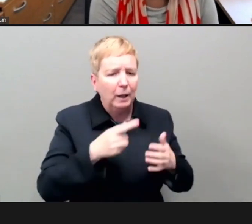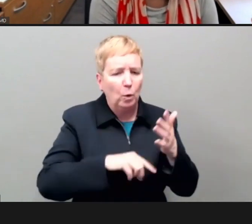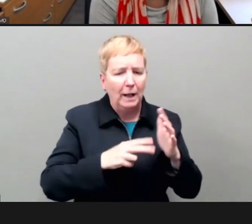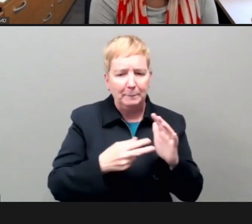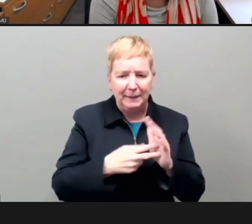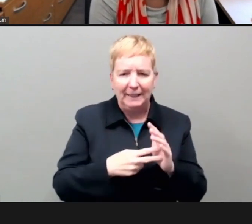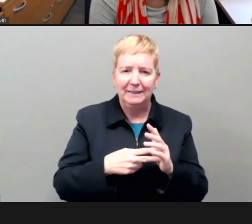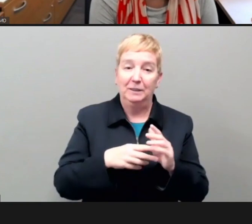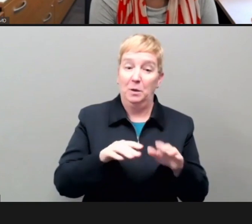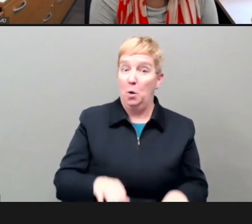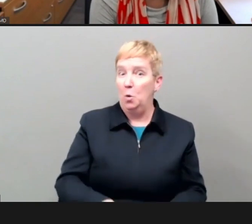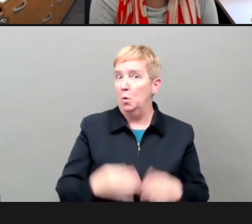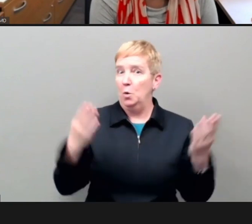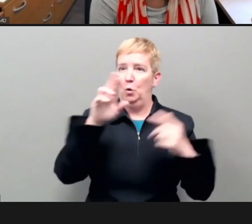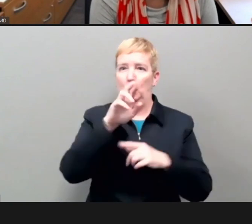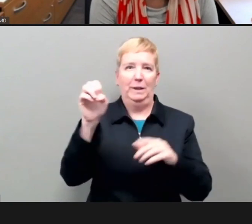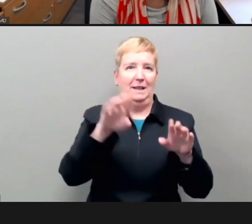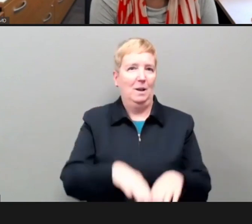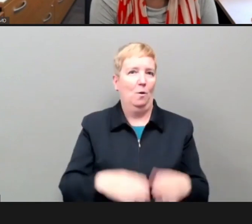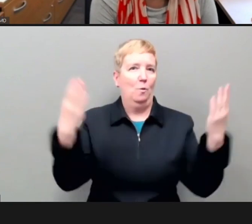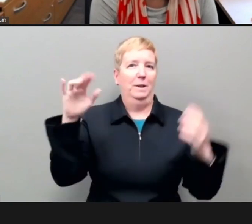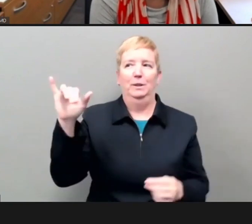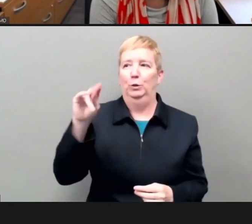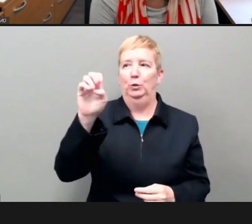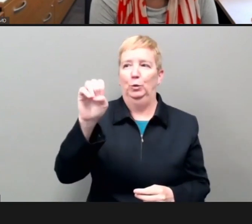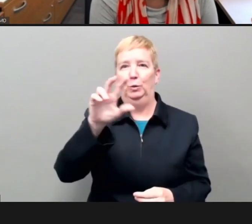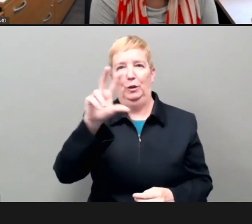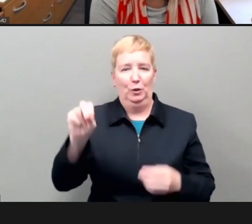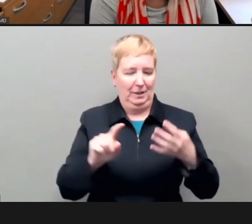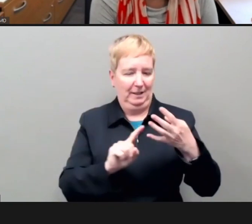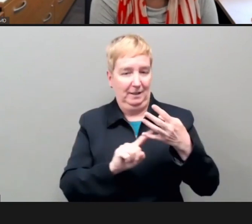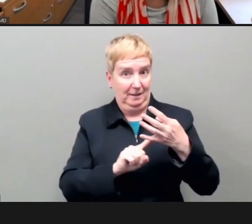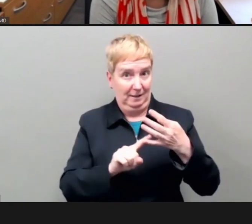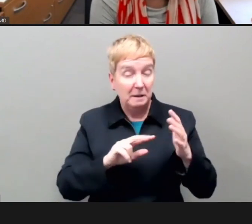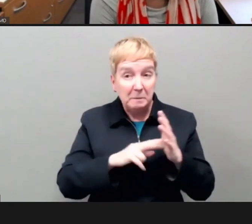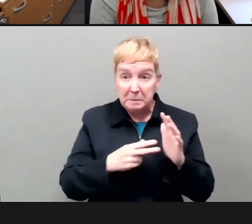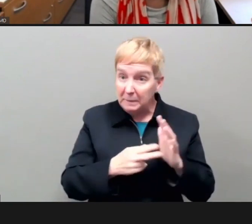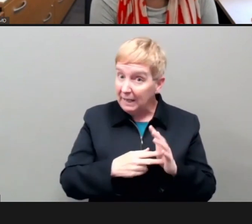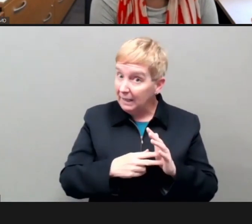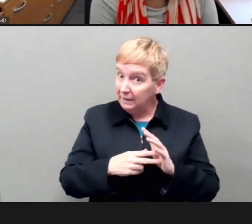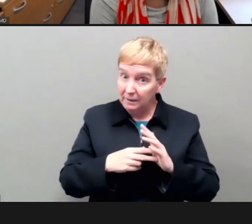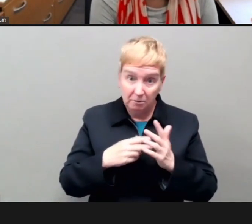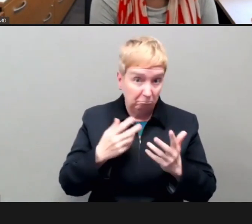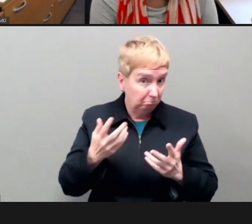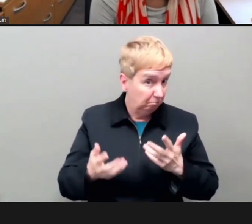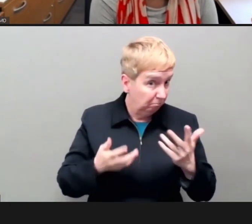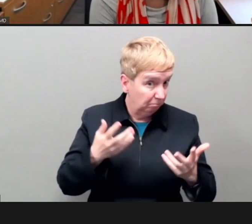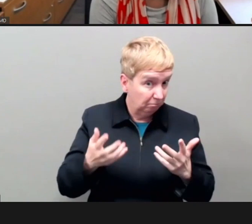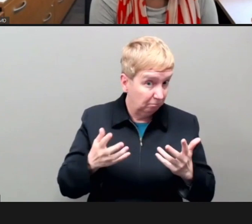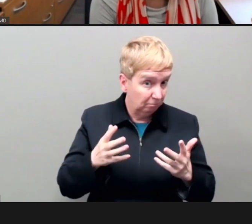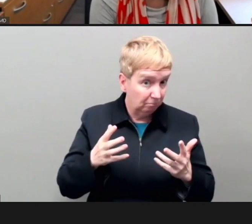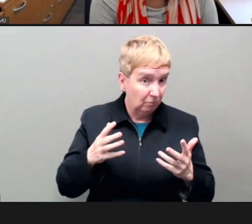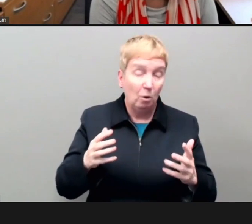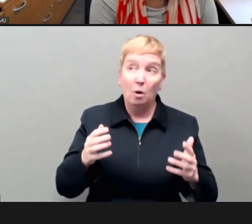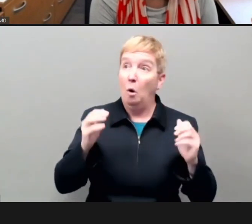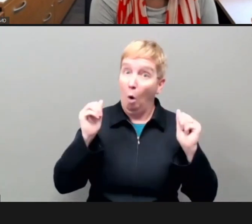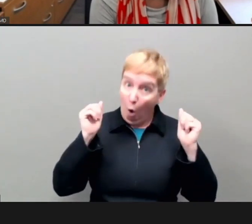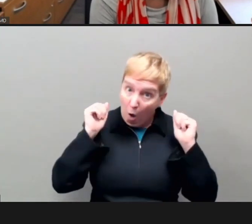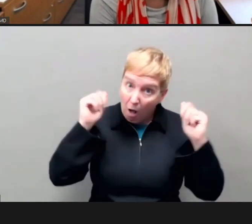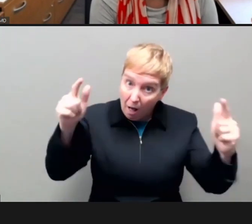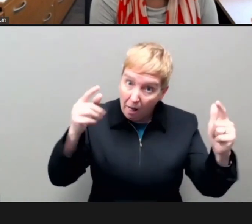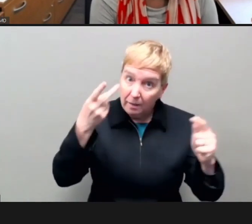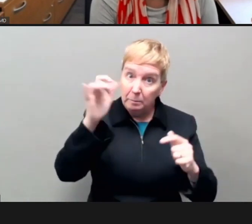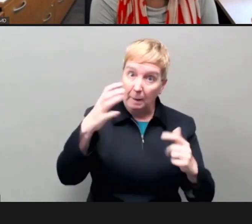reopen on June 30th? Does that mean that there would be no, that all the public health restrictions